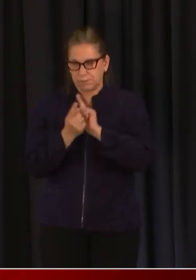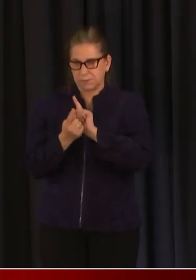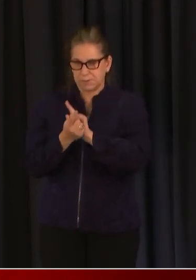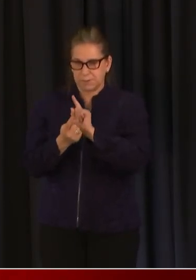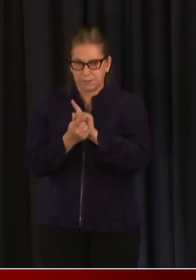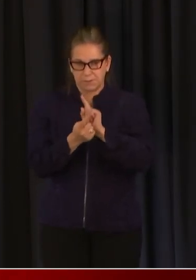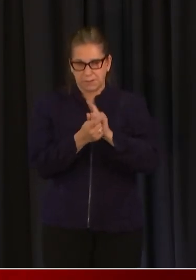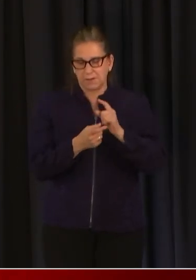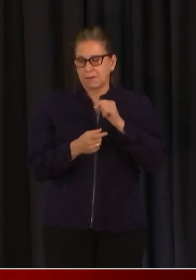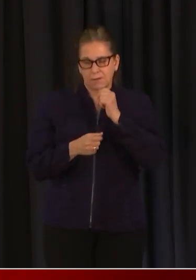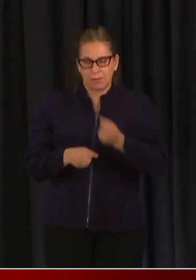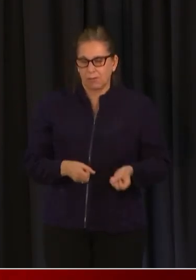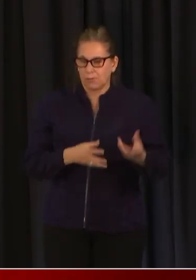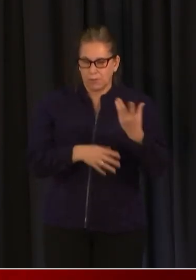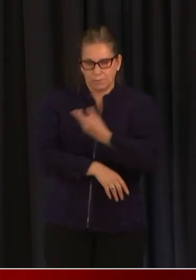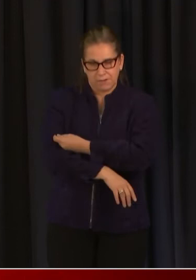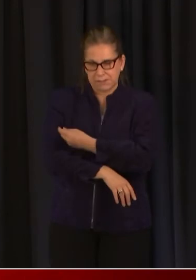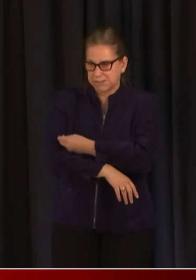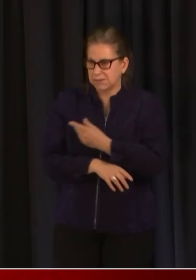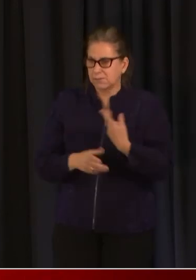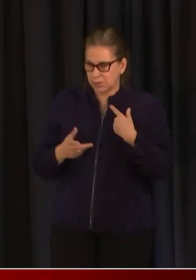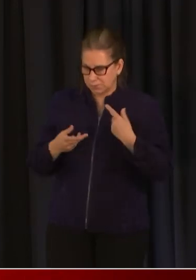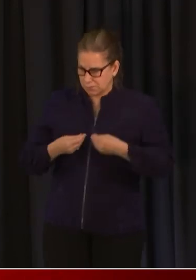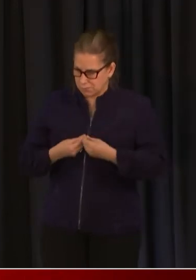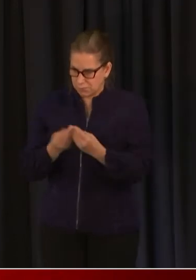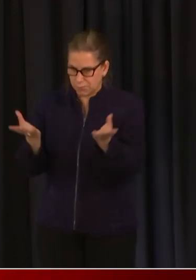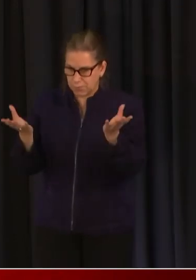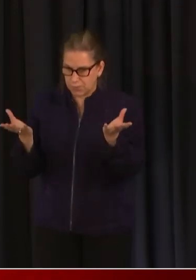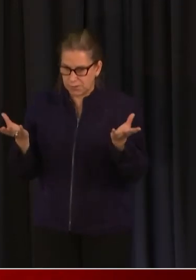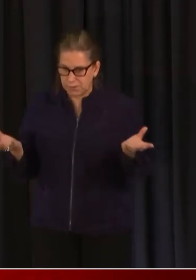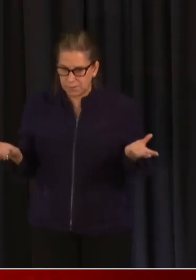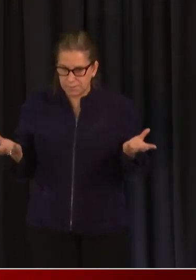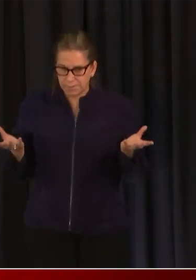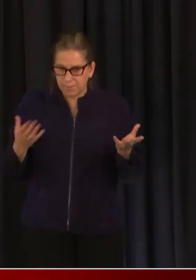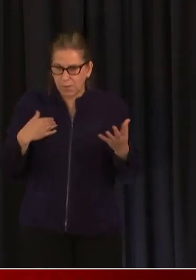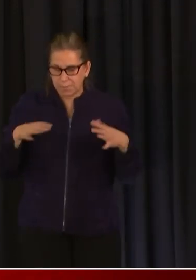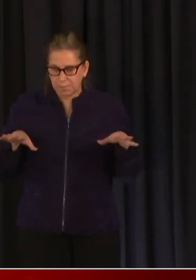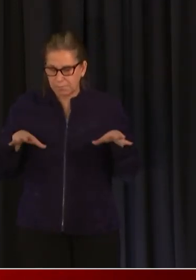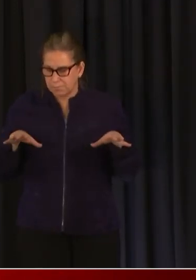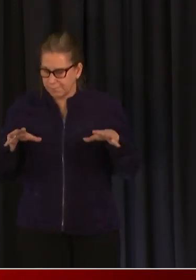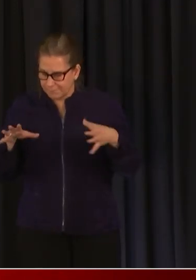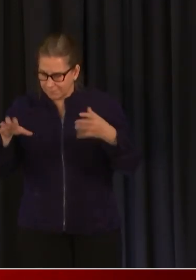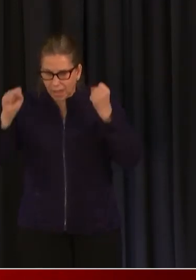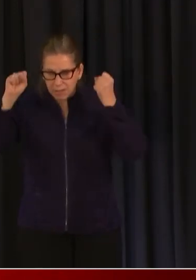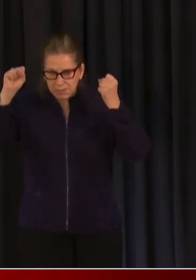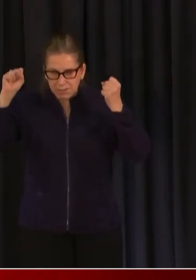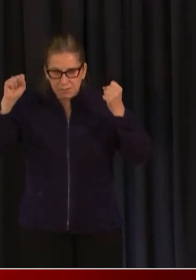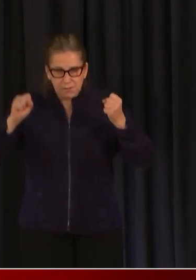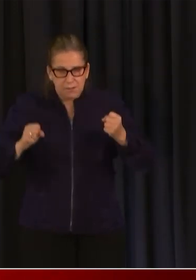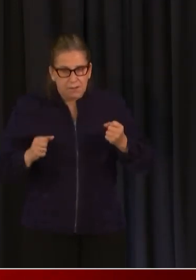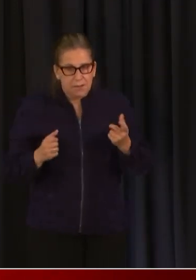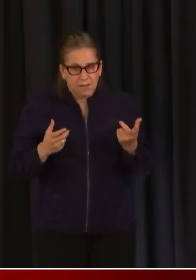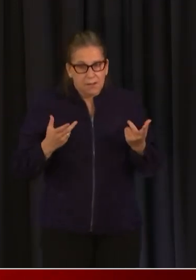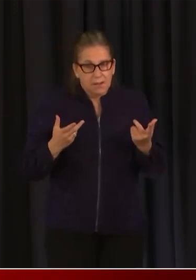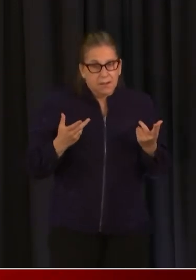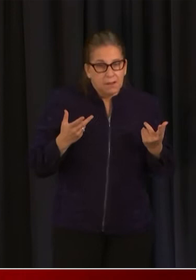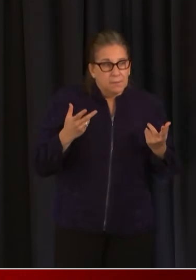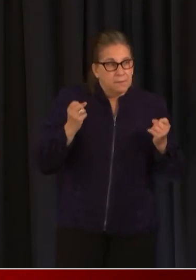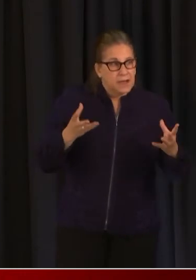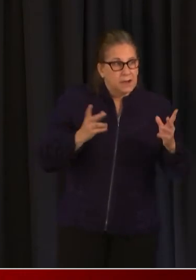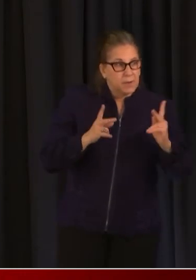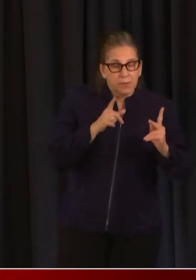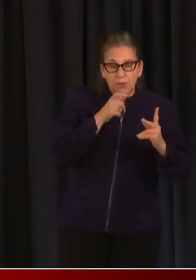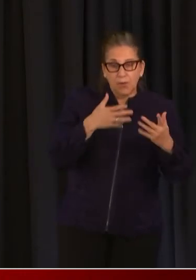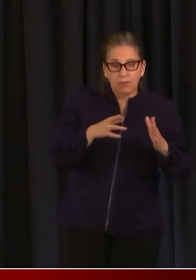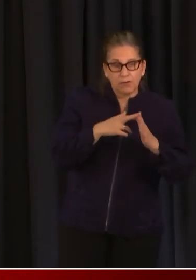to is we have had the ability to be to move very quickly over the last week or two through people who were in the